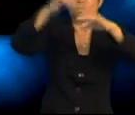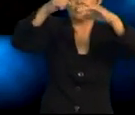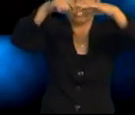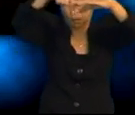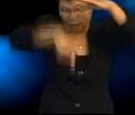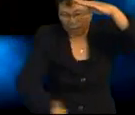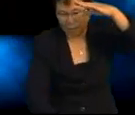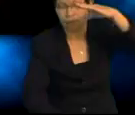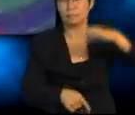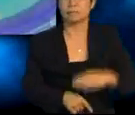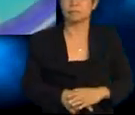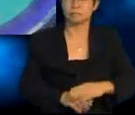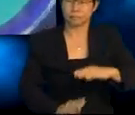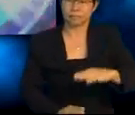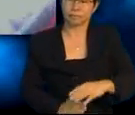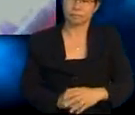earth.